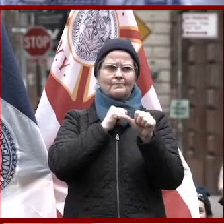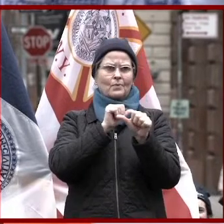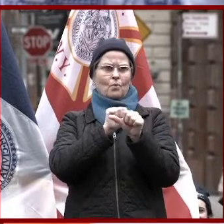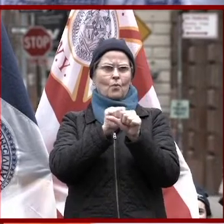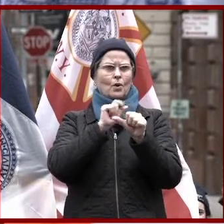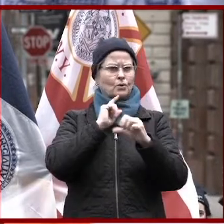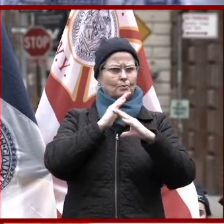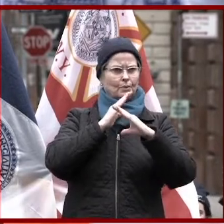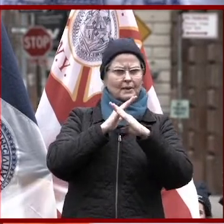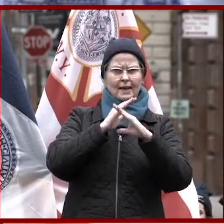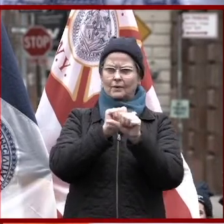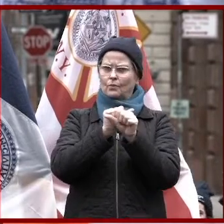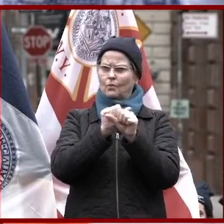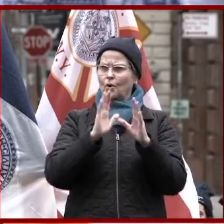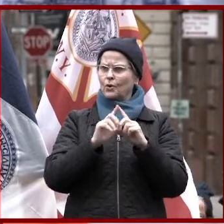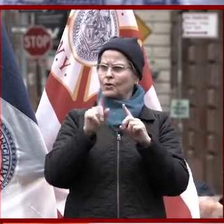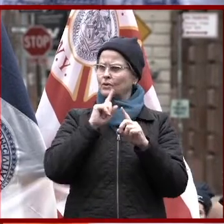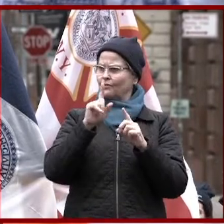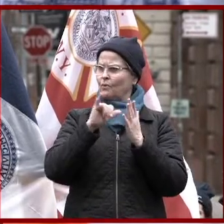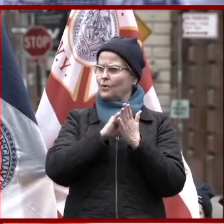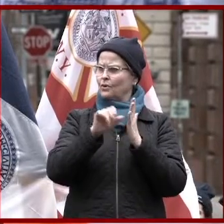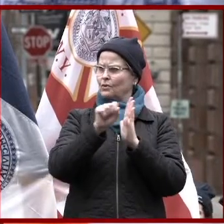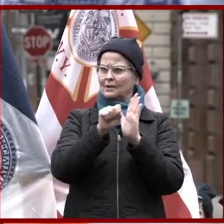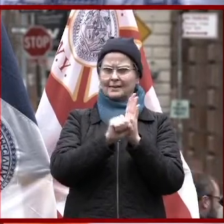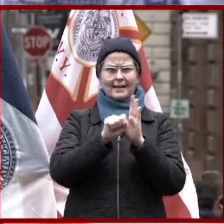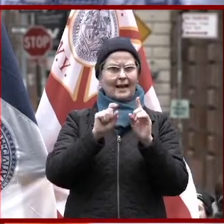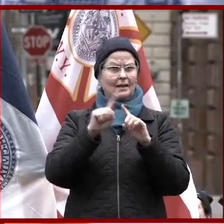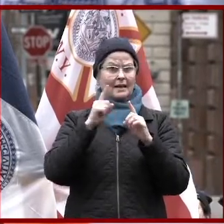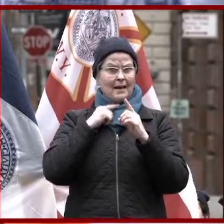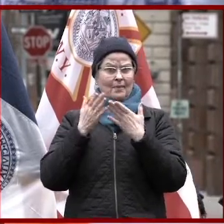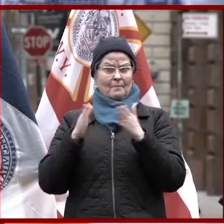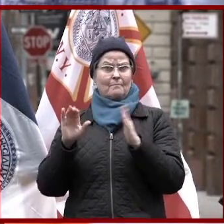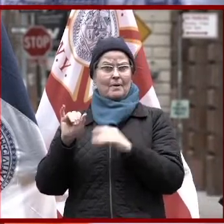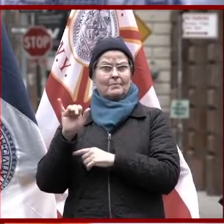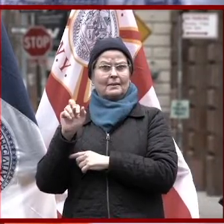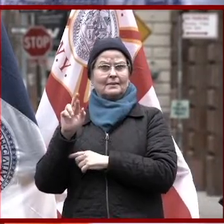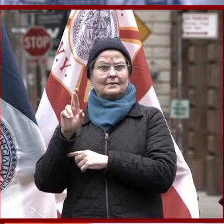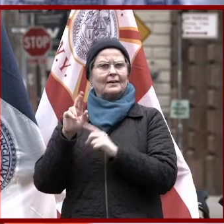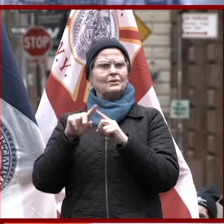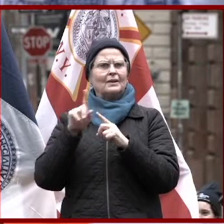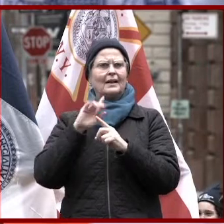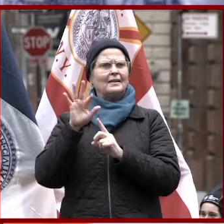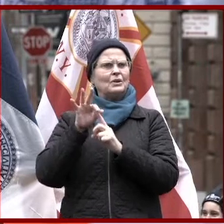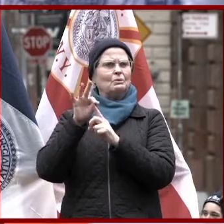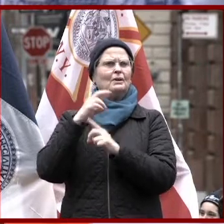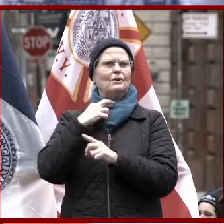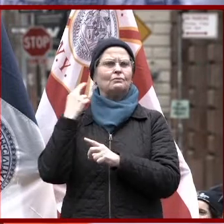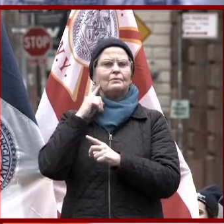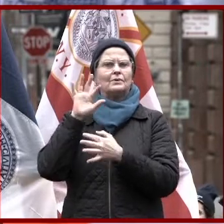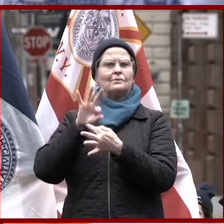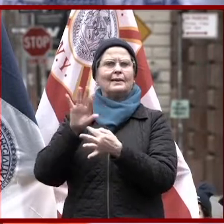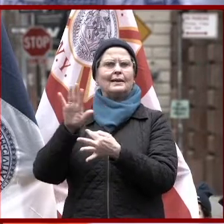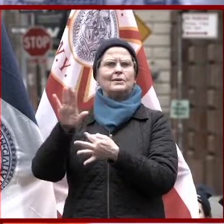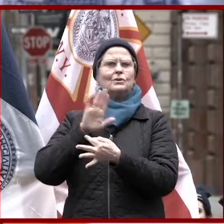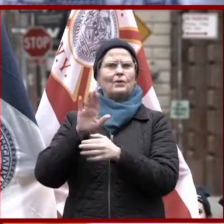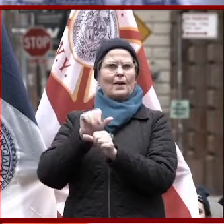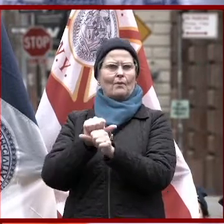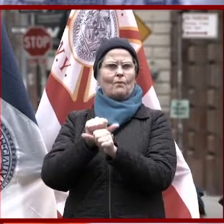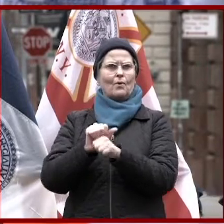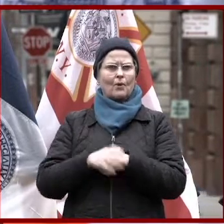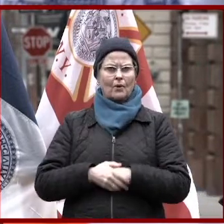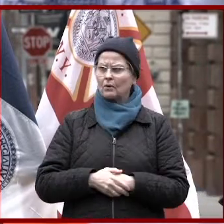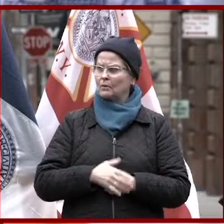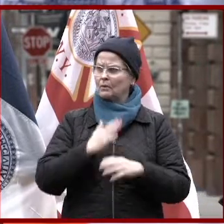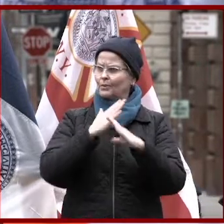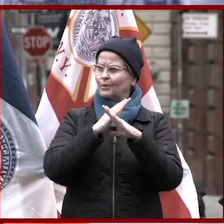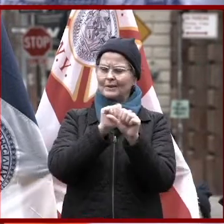monumental task considering the variety of jobs in the public sector and the unique risks associated with those jobs. Protecting workers